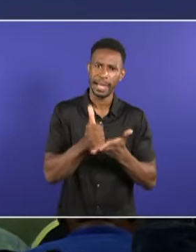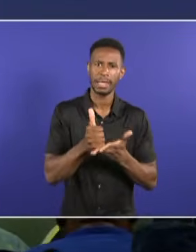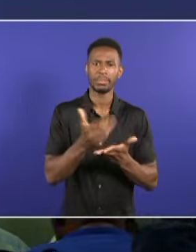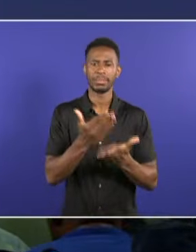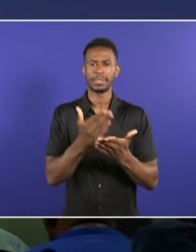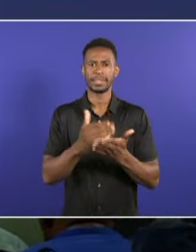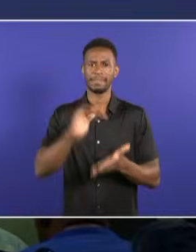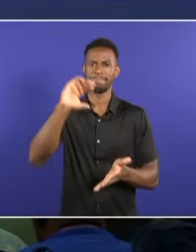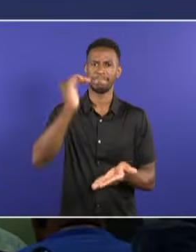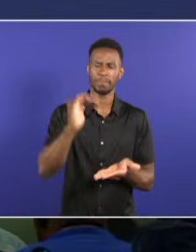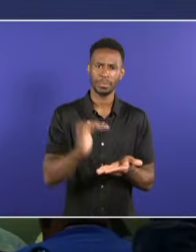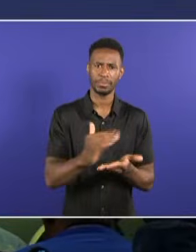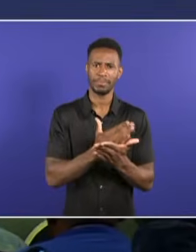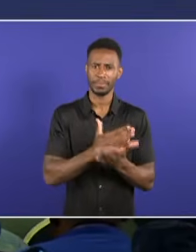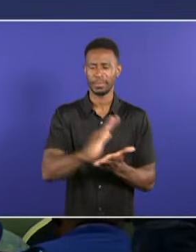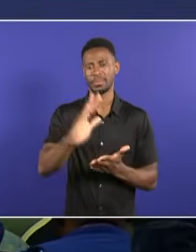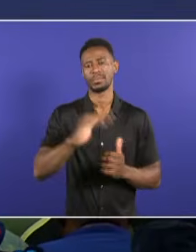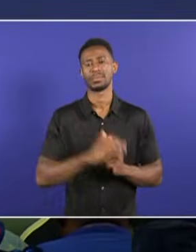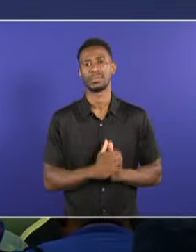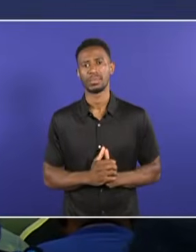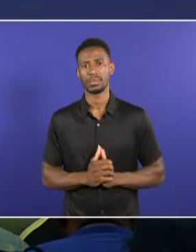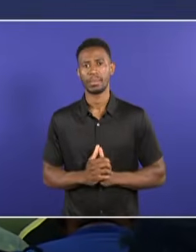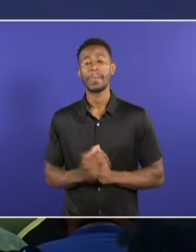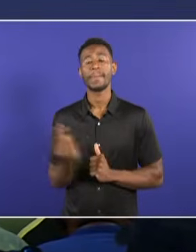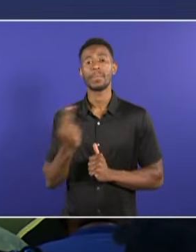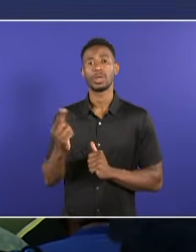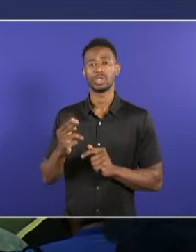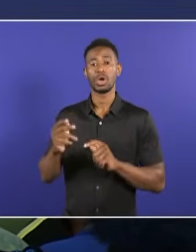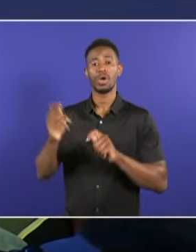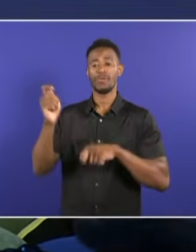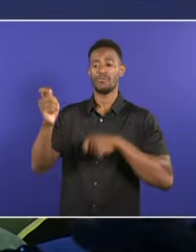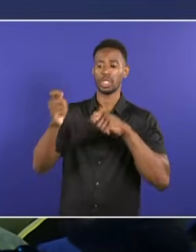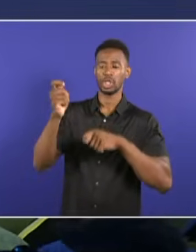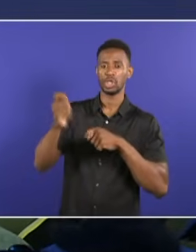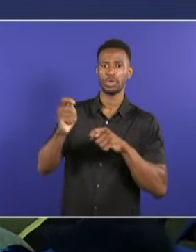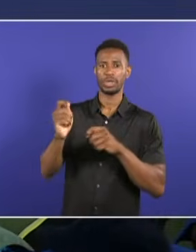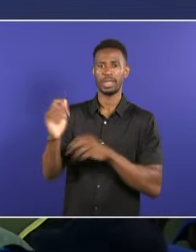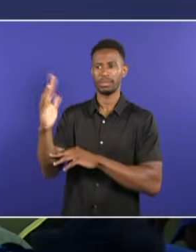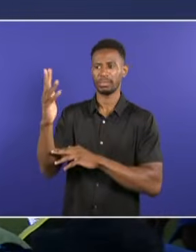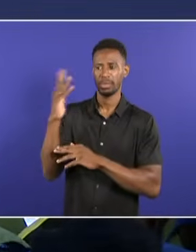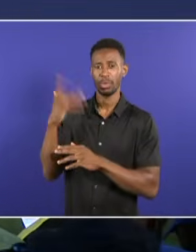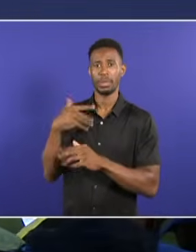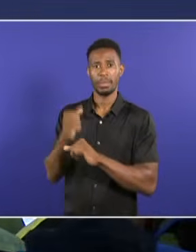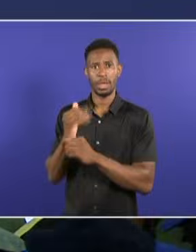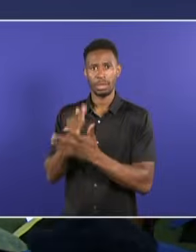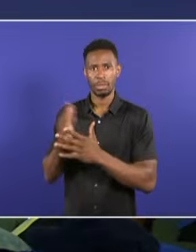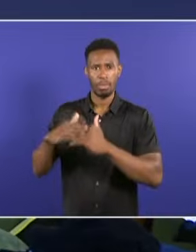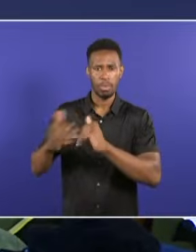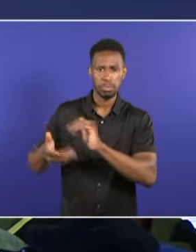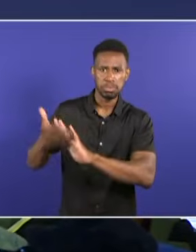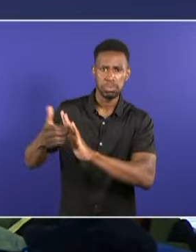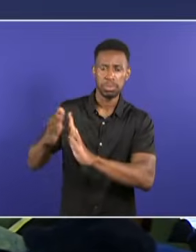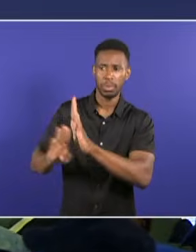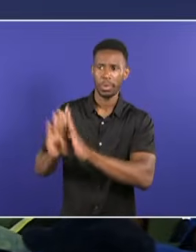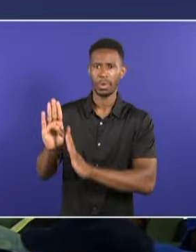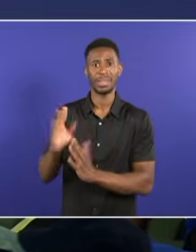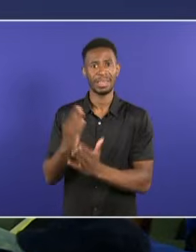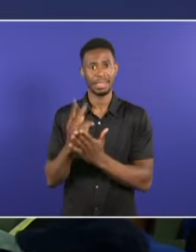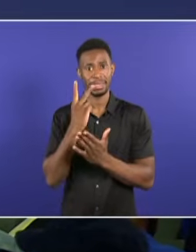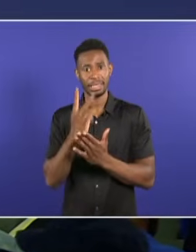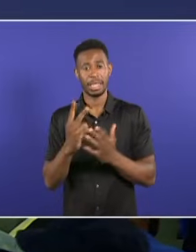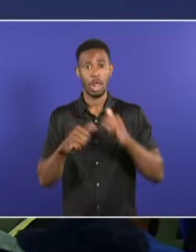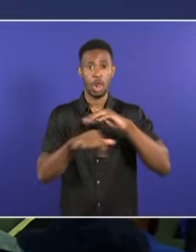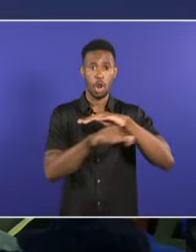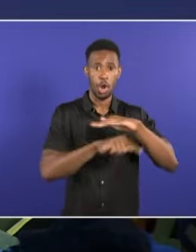while keeping coastal and rural communities in work. You see, across every sphere of government, local, provincial,